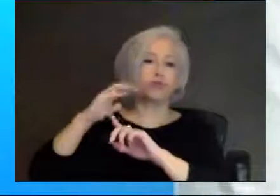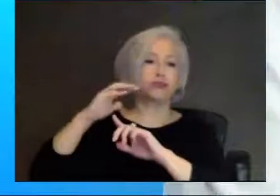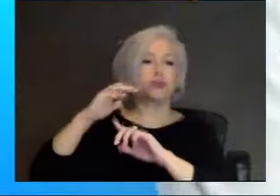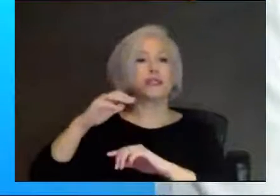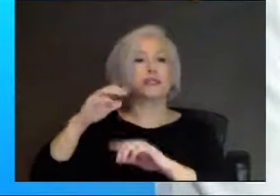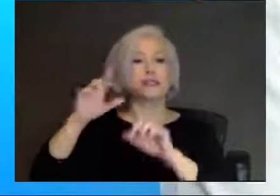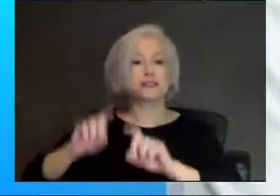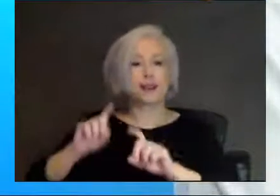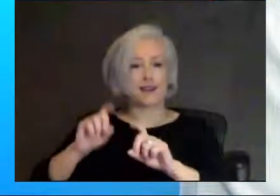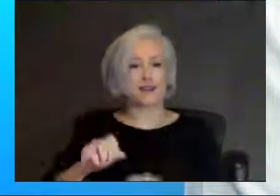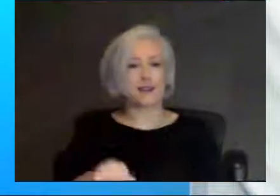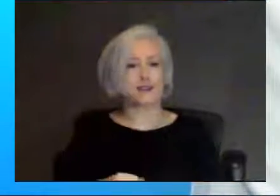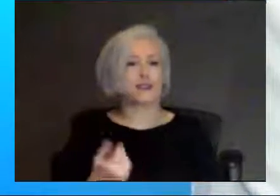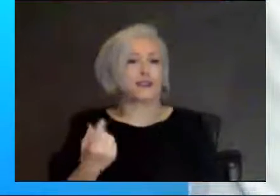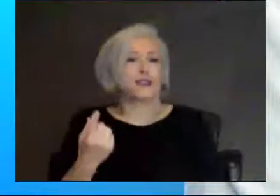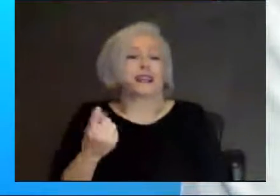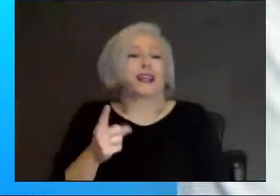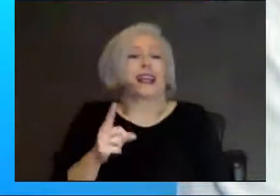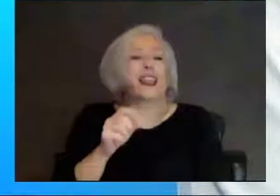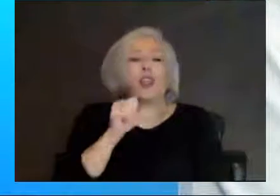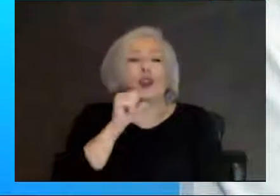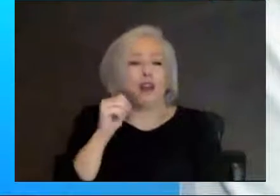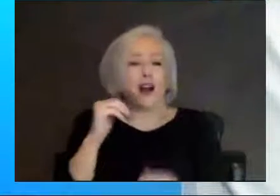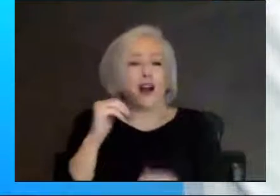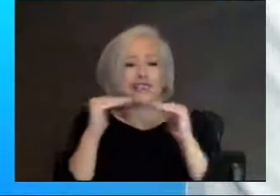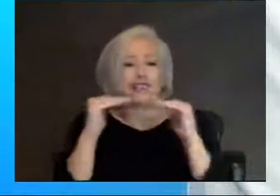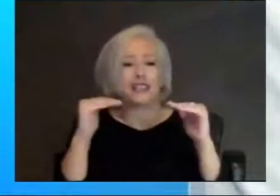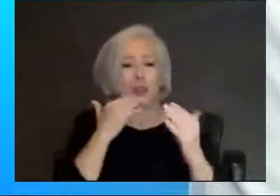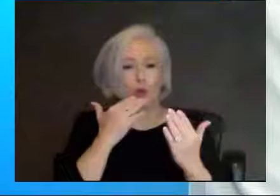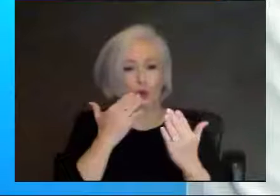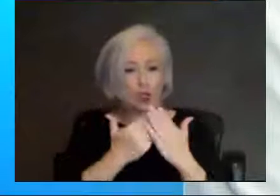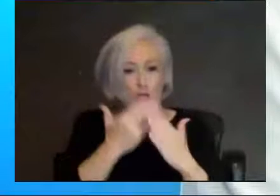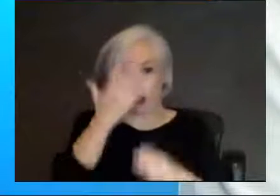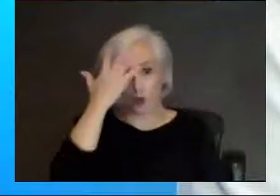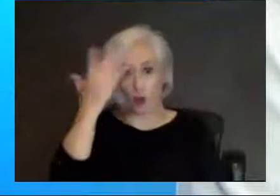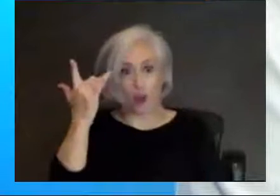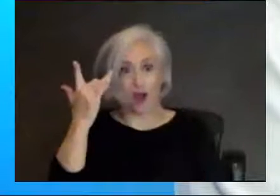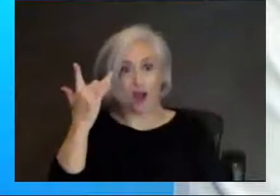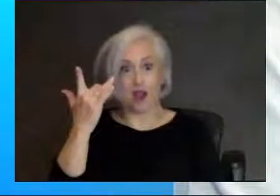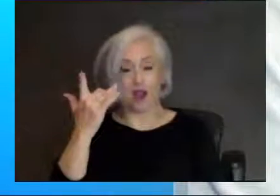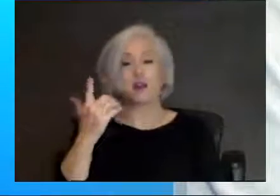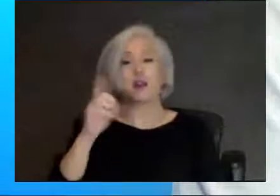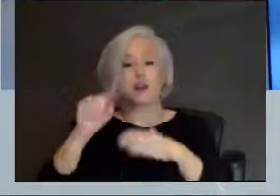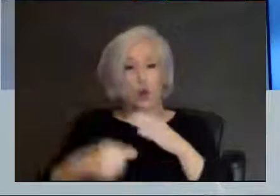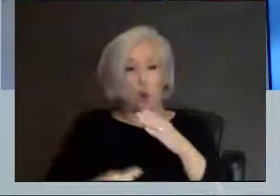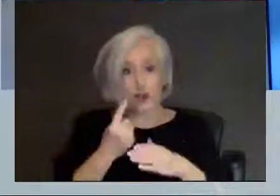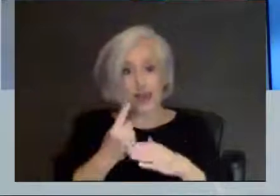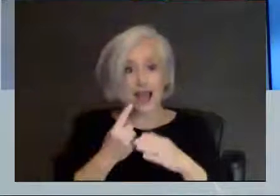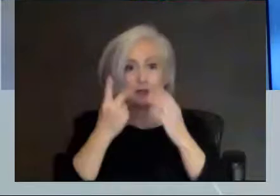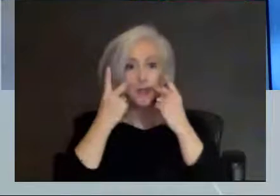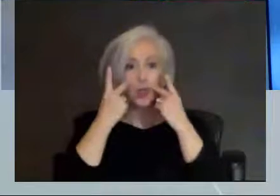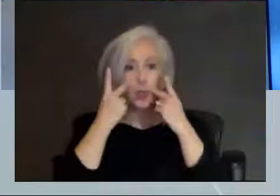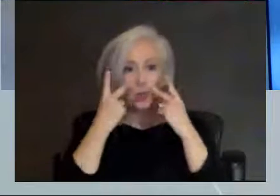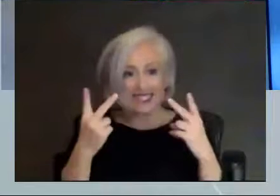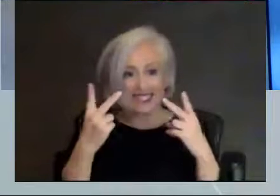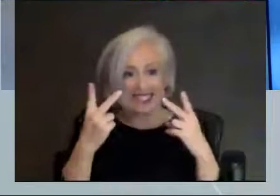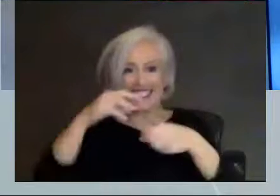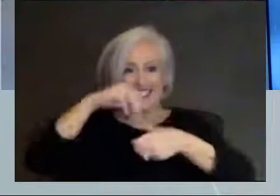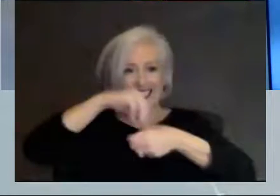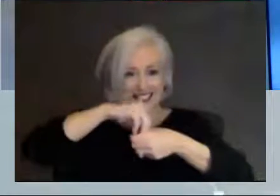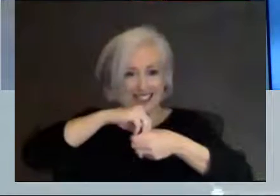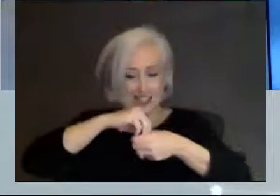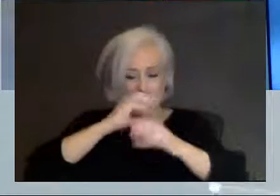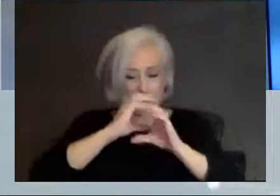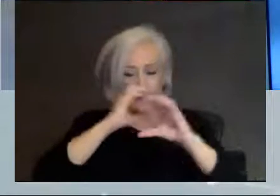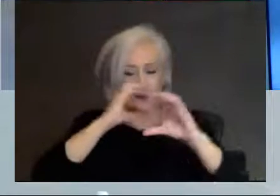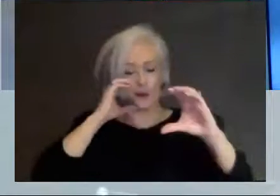They really can't be as good because obviously it's a direct visualization of Right. the colon. So Marites has a question.